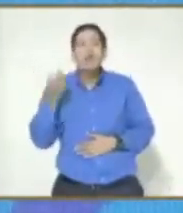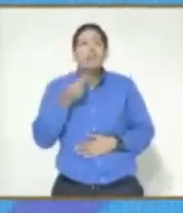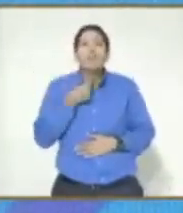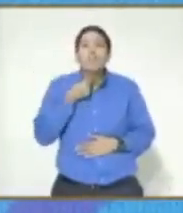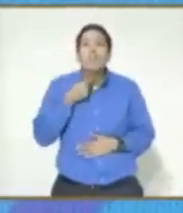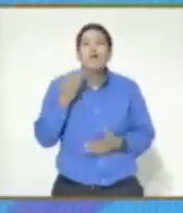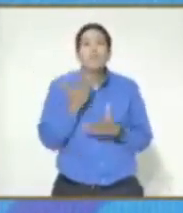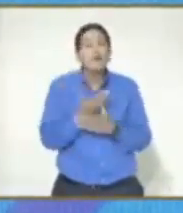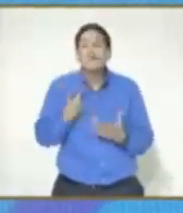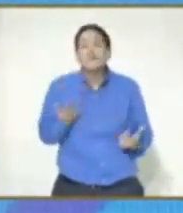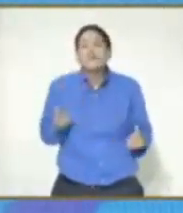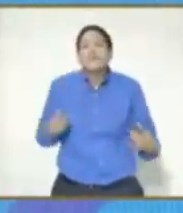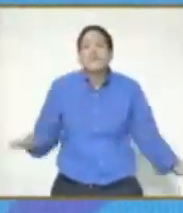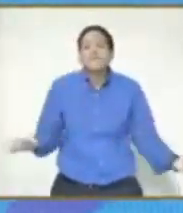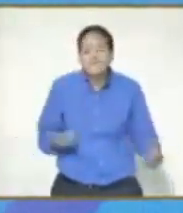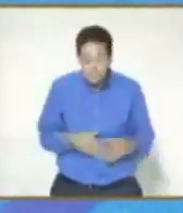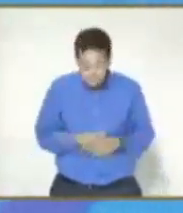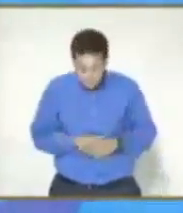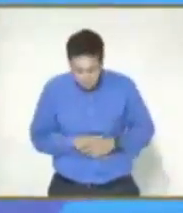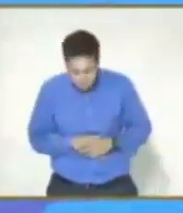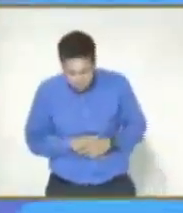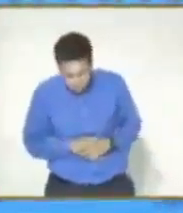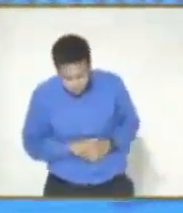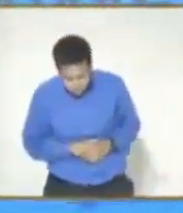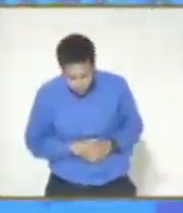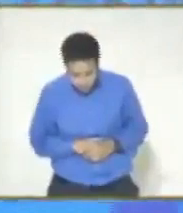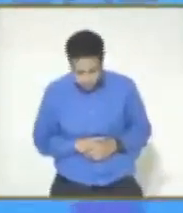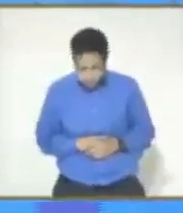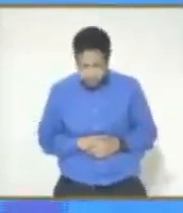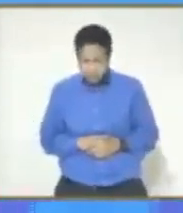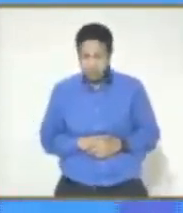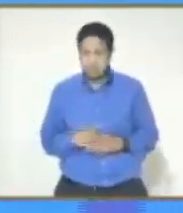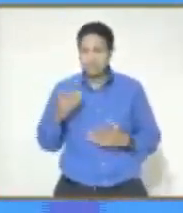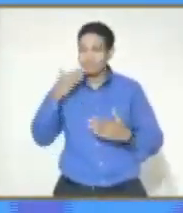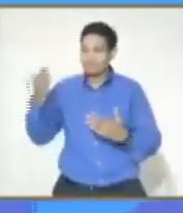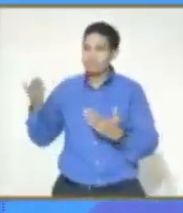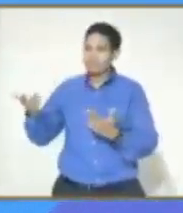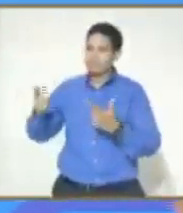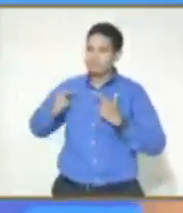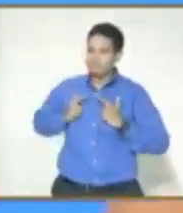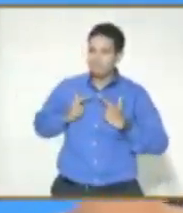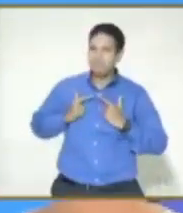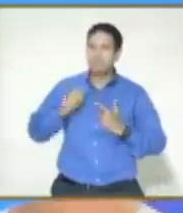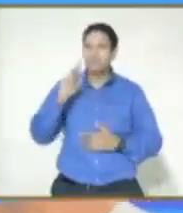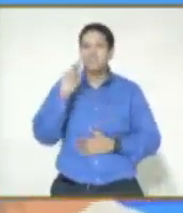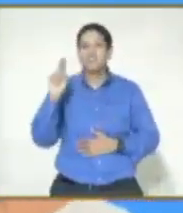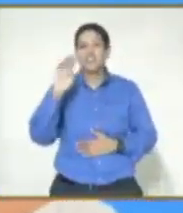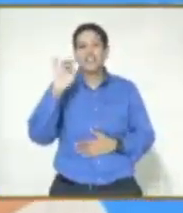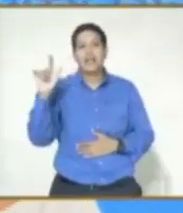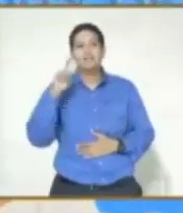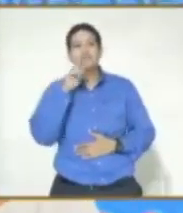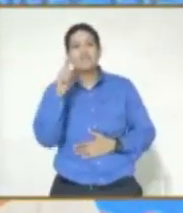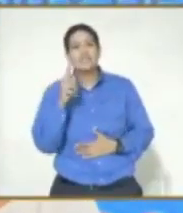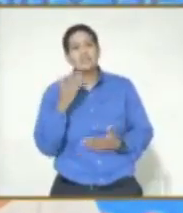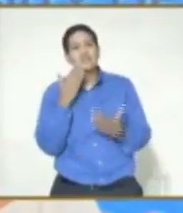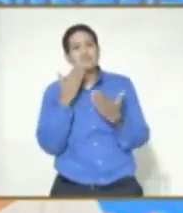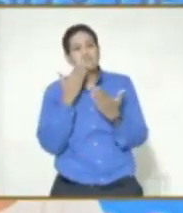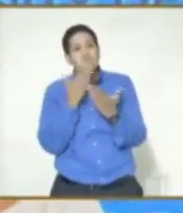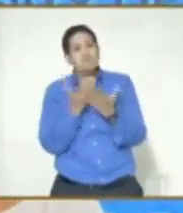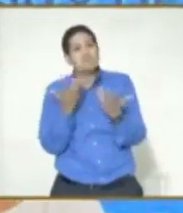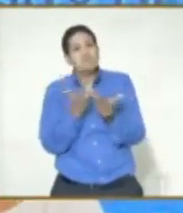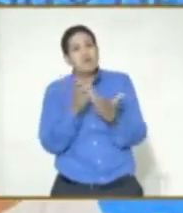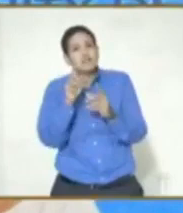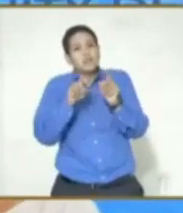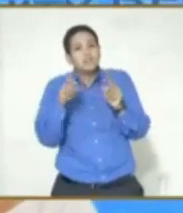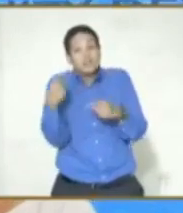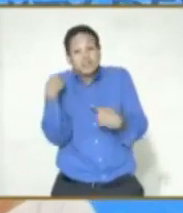we do? So Dr. Campbell. Thank you. Thank you for that question, Mr. Brown. It's a very relevant question since we're